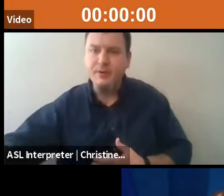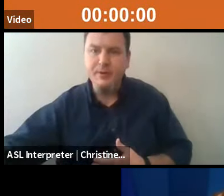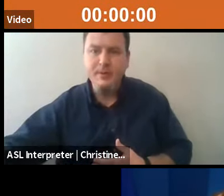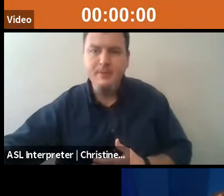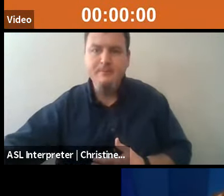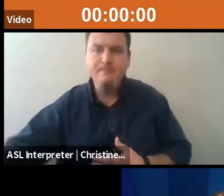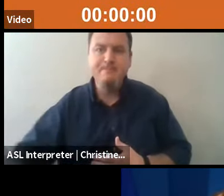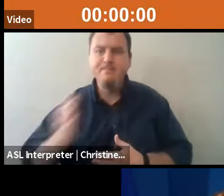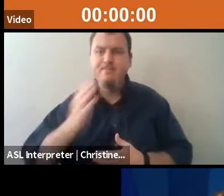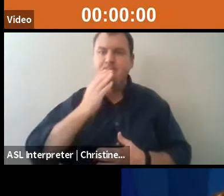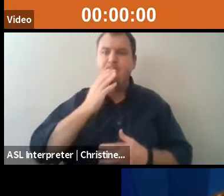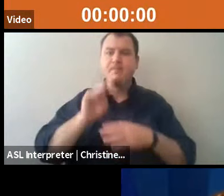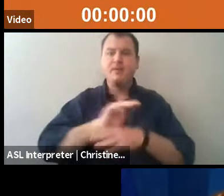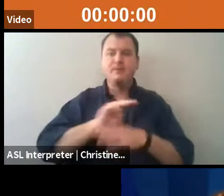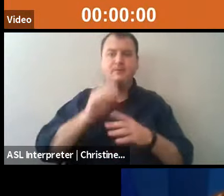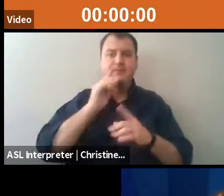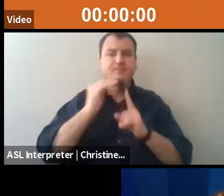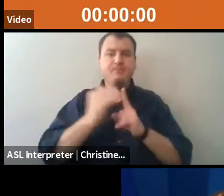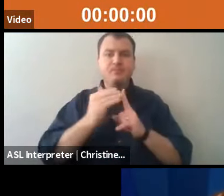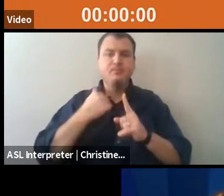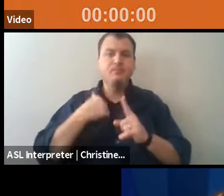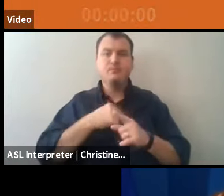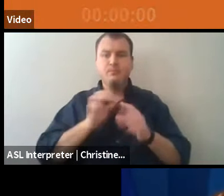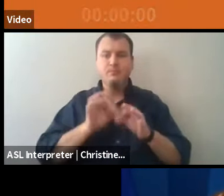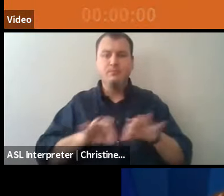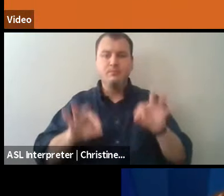important links between economic